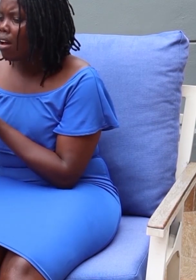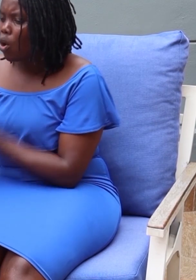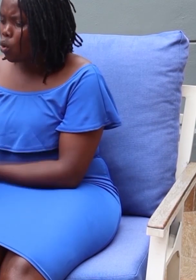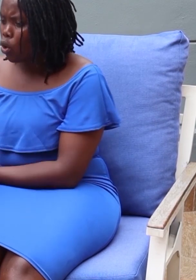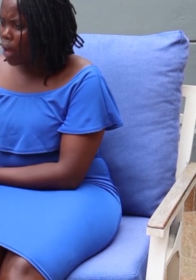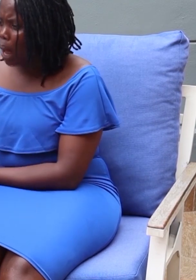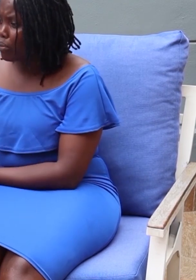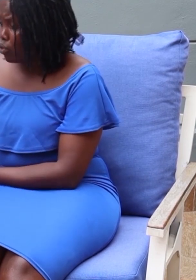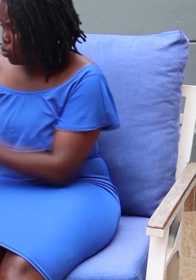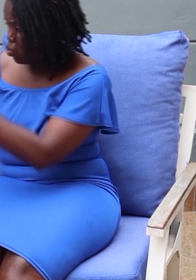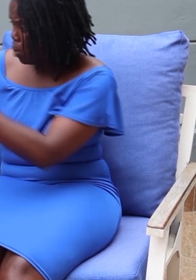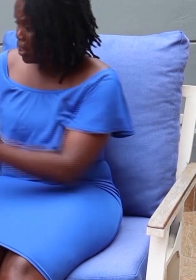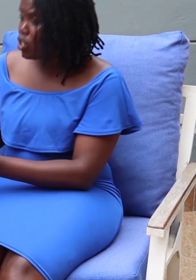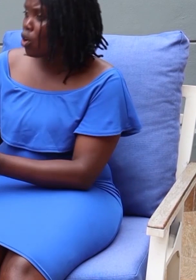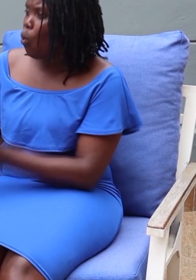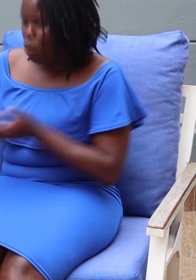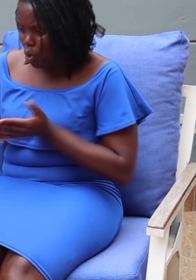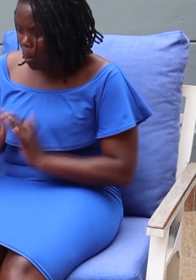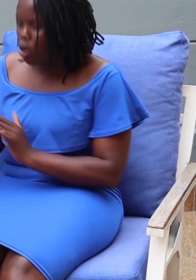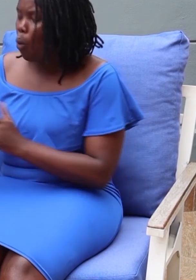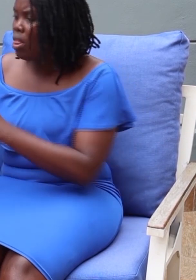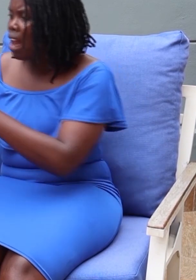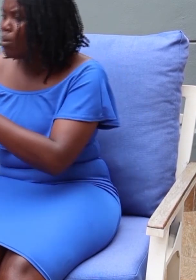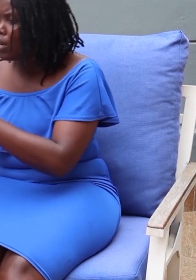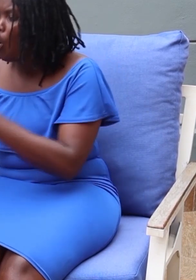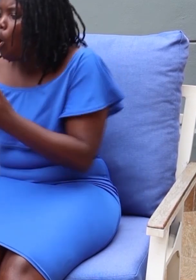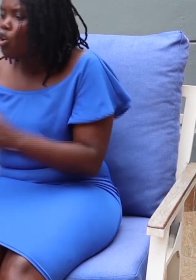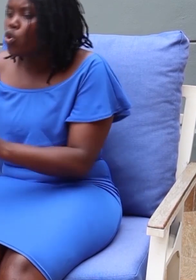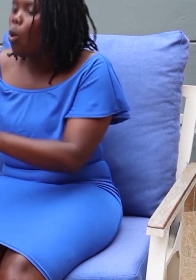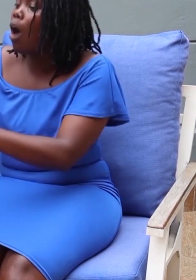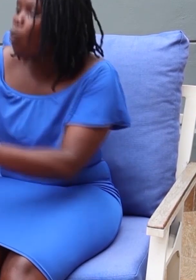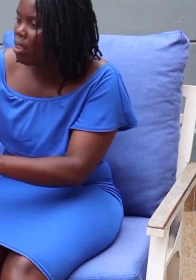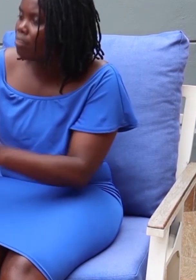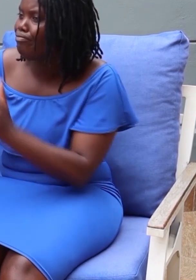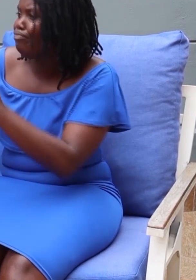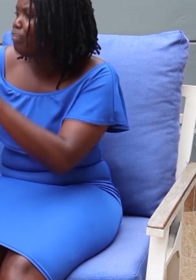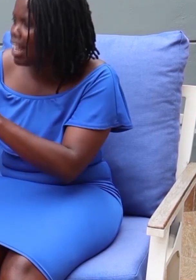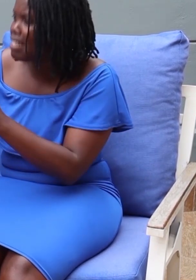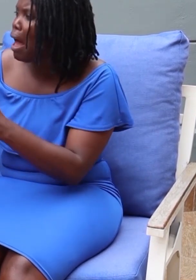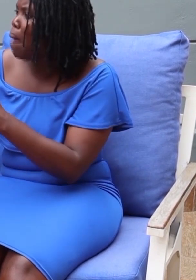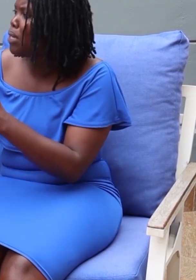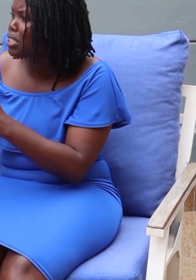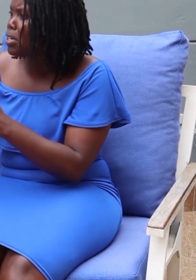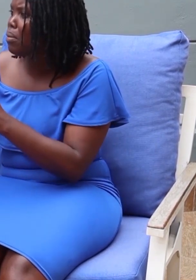if you share your story about your growing up since you were born with albinism,